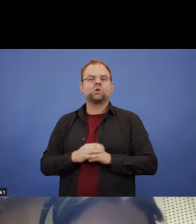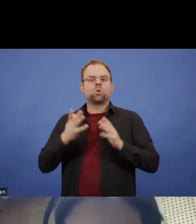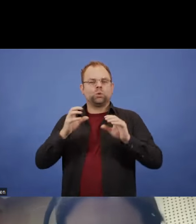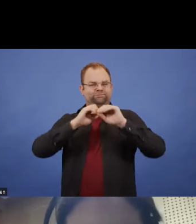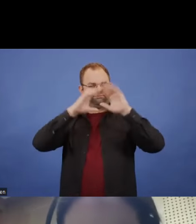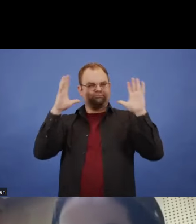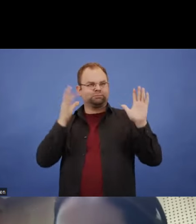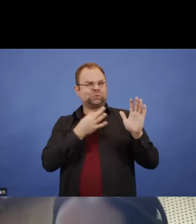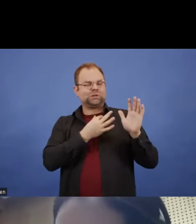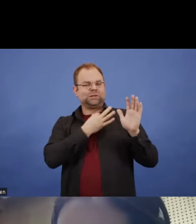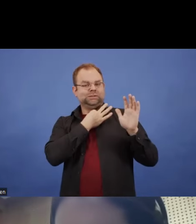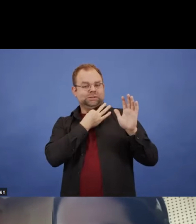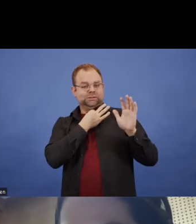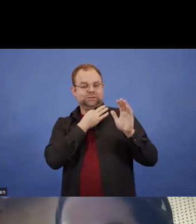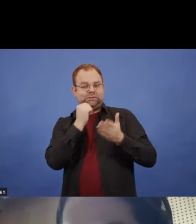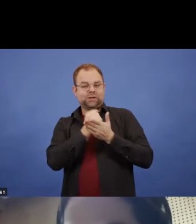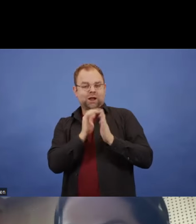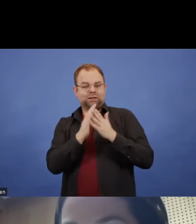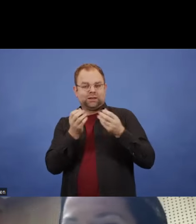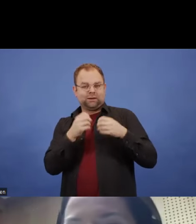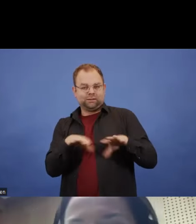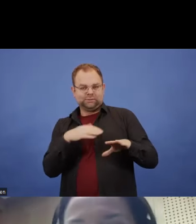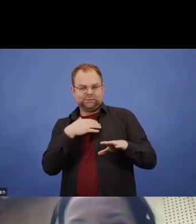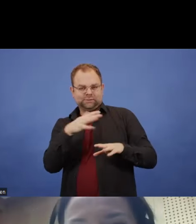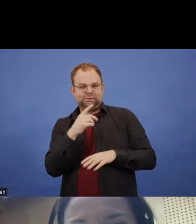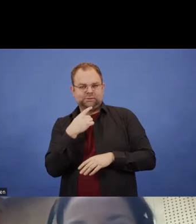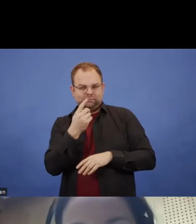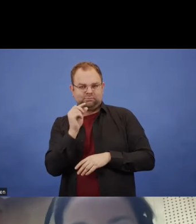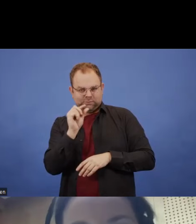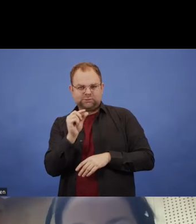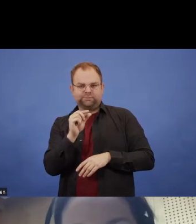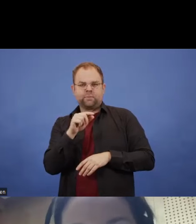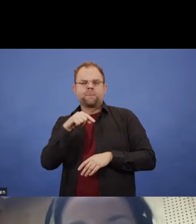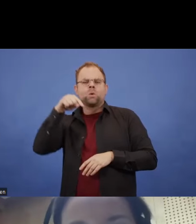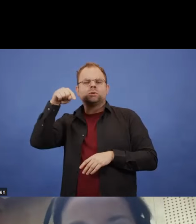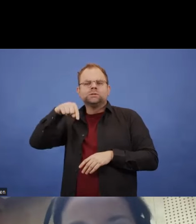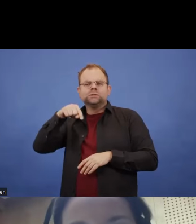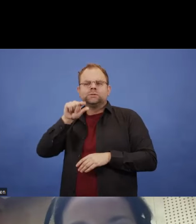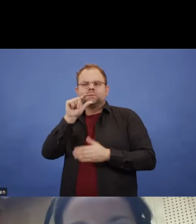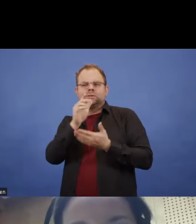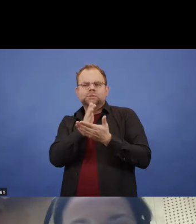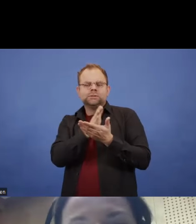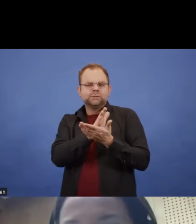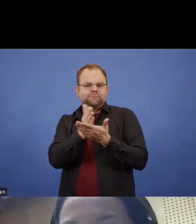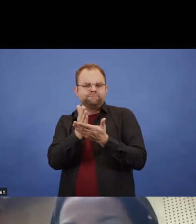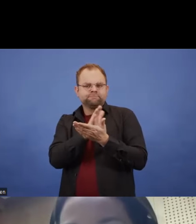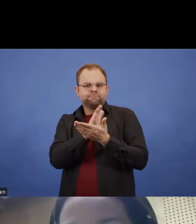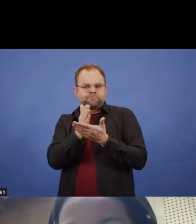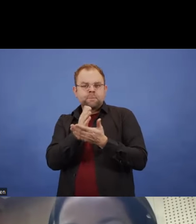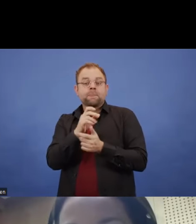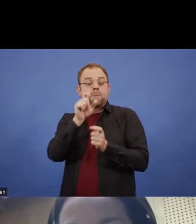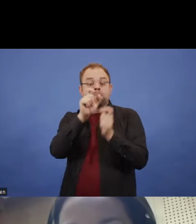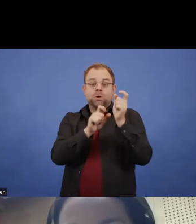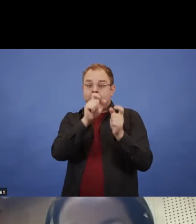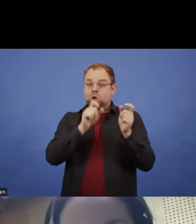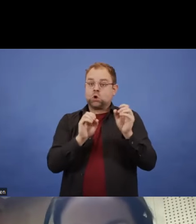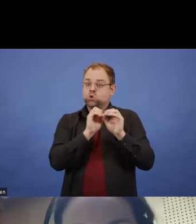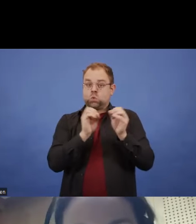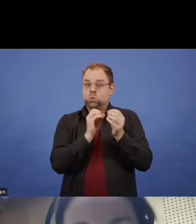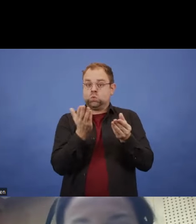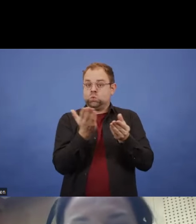the law because they were born in a country, for instance, and nationality law stipulates that due to birth, somebody can